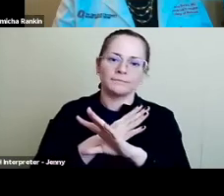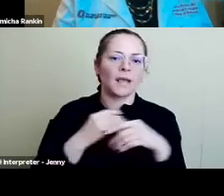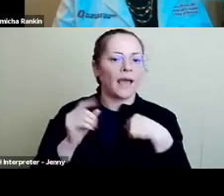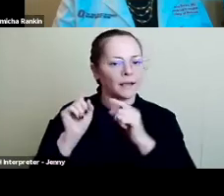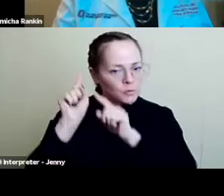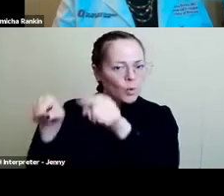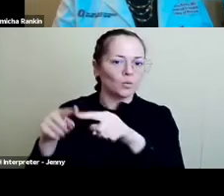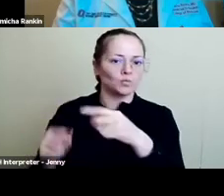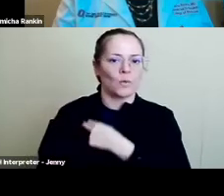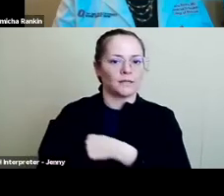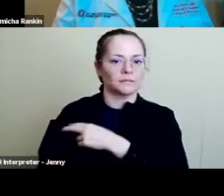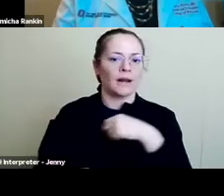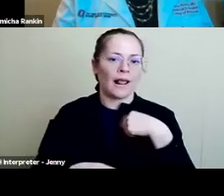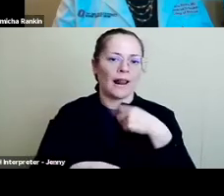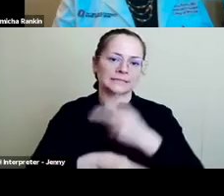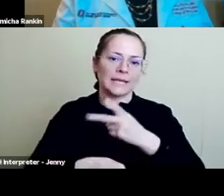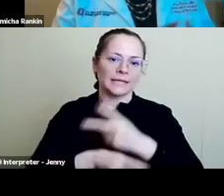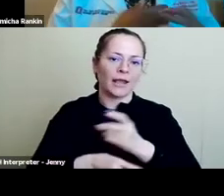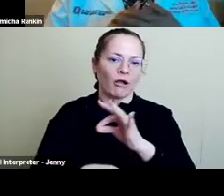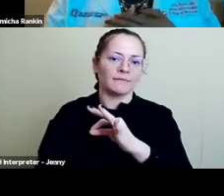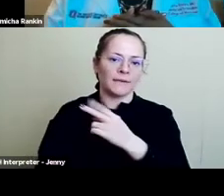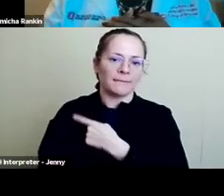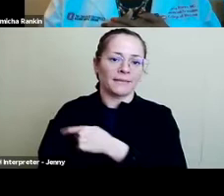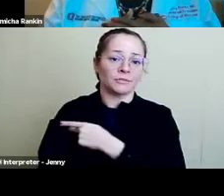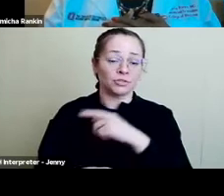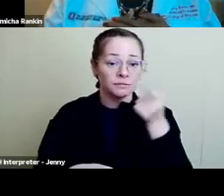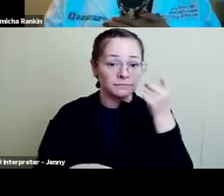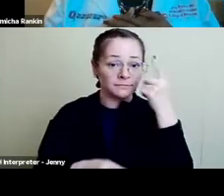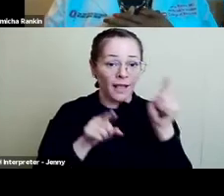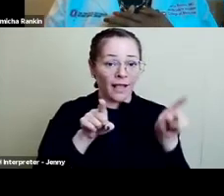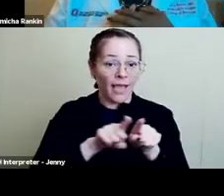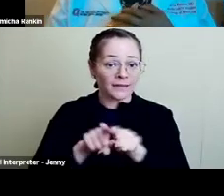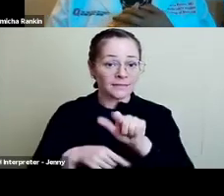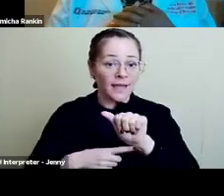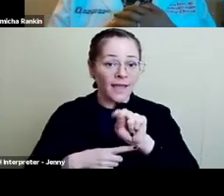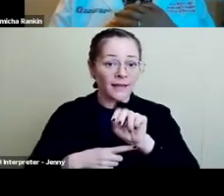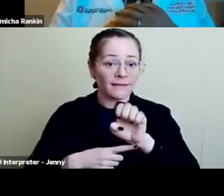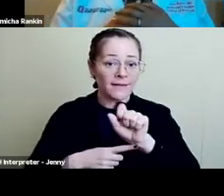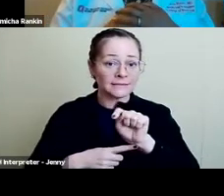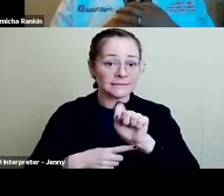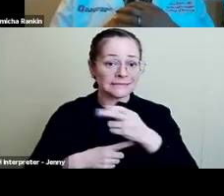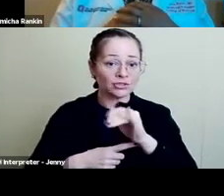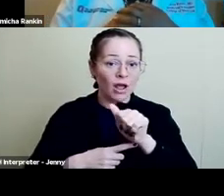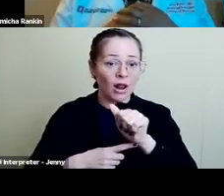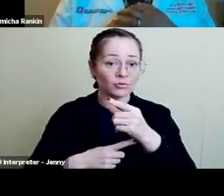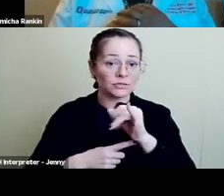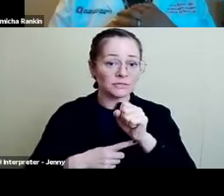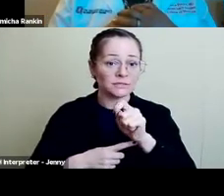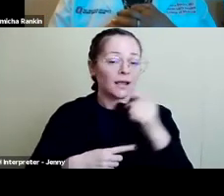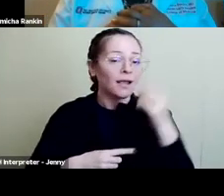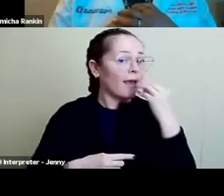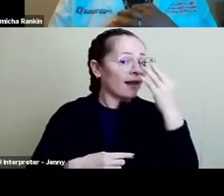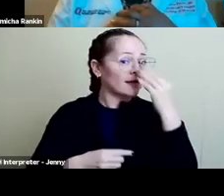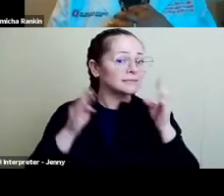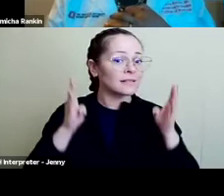And that, as the anesthesiologist, we are kind of like the pilots on the plane when we were flying